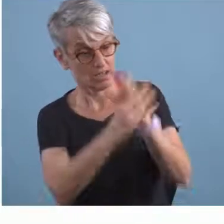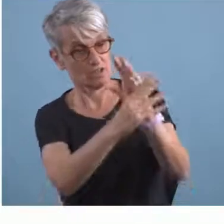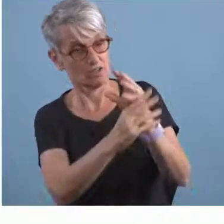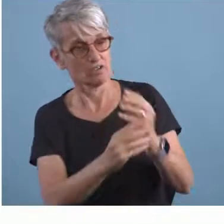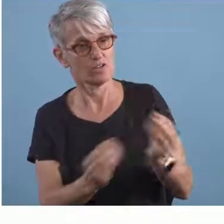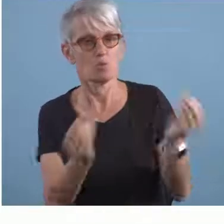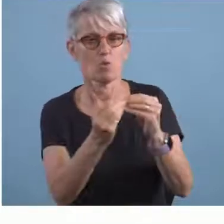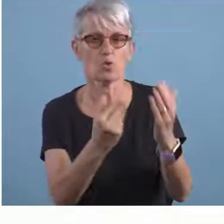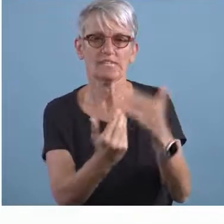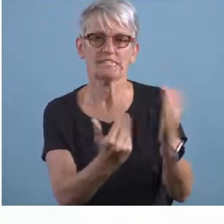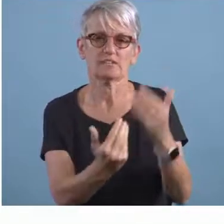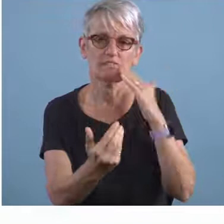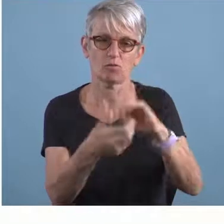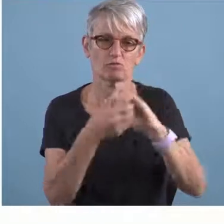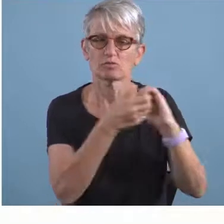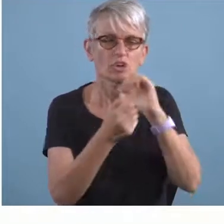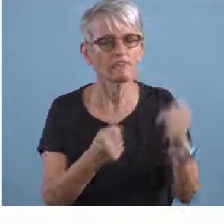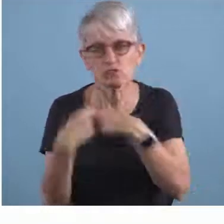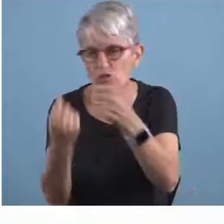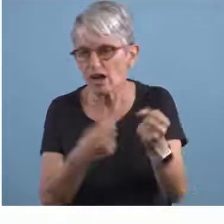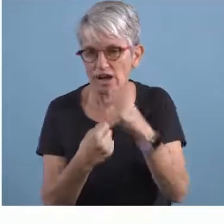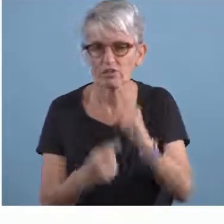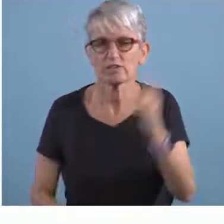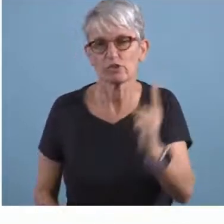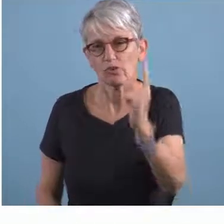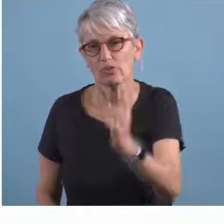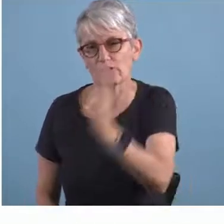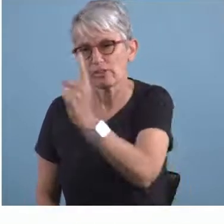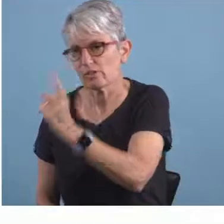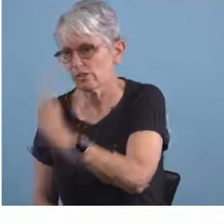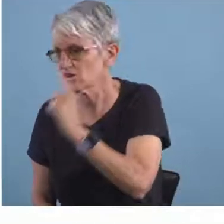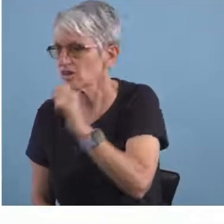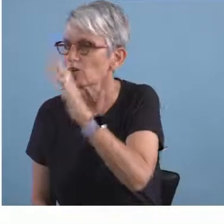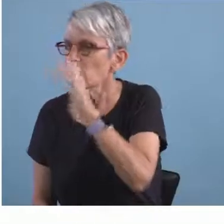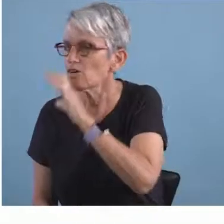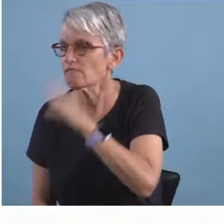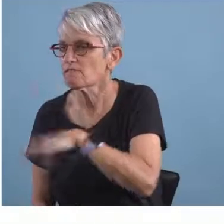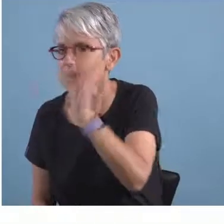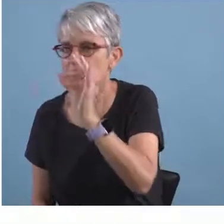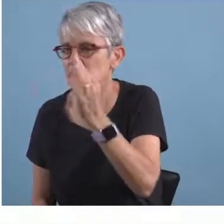bit easier. You don't have to drive anywhere. You don't have to walk down the hall. You don't have to find out if the person is